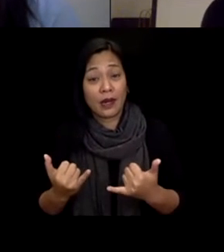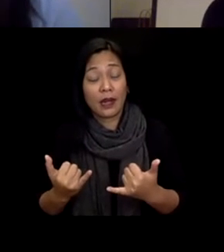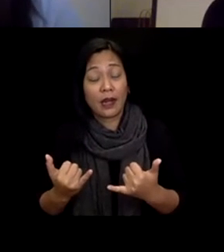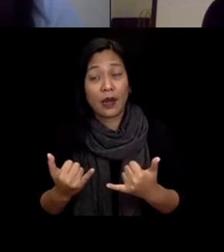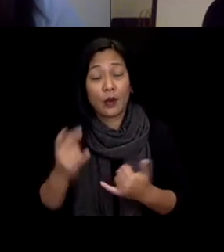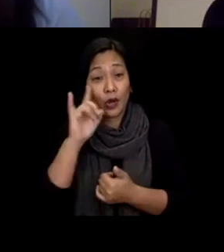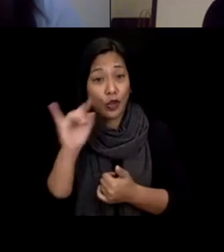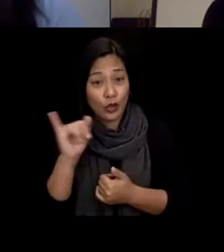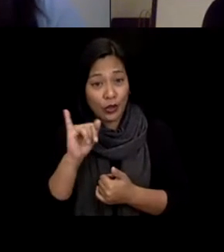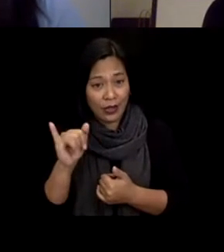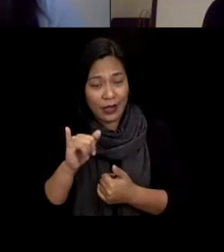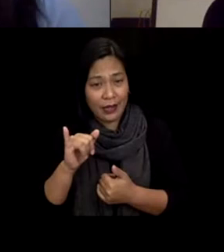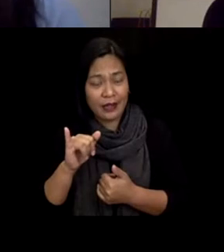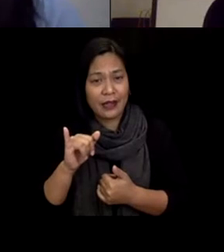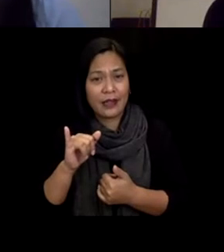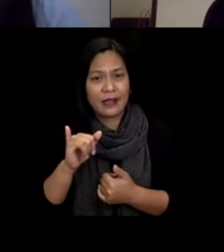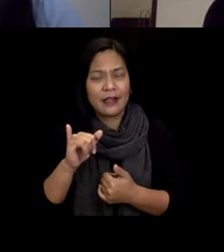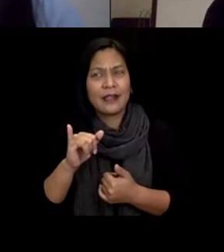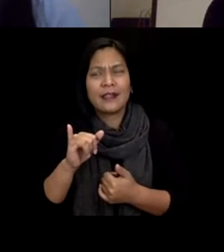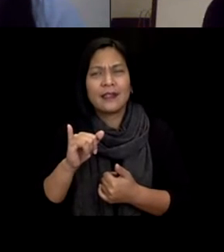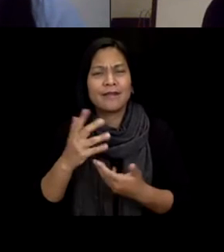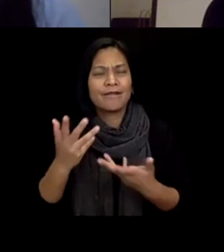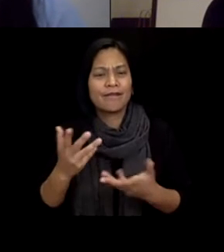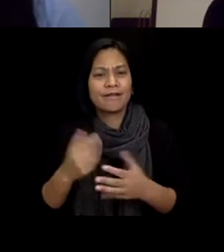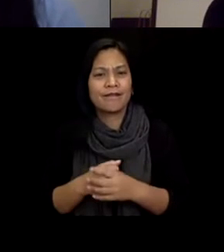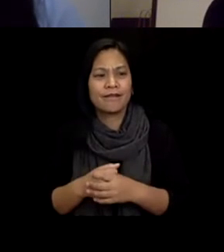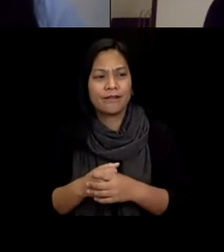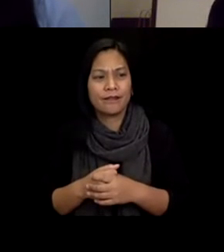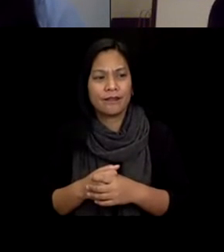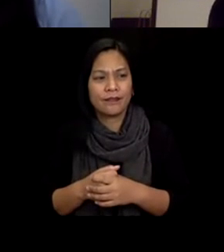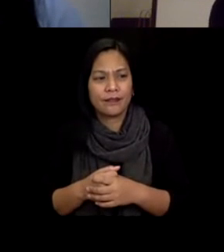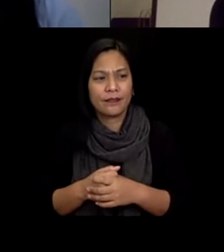today is almost its own kind of